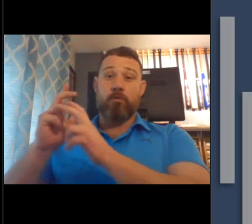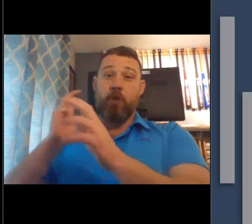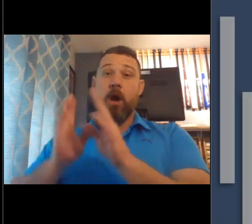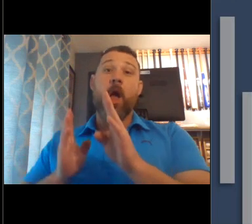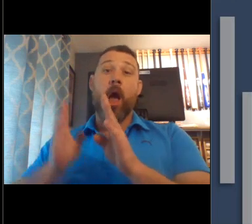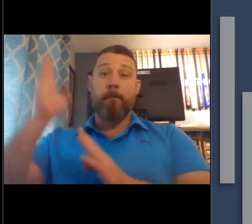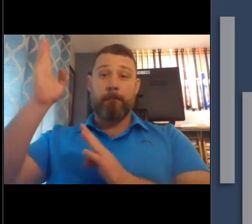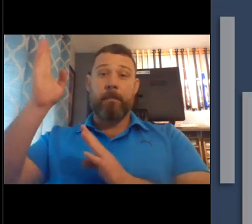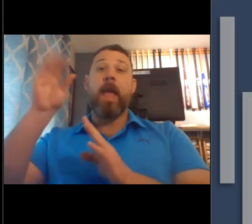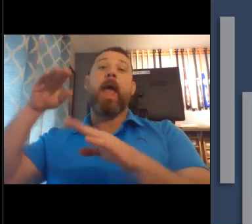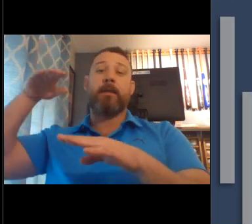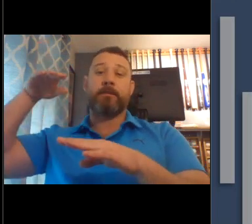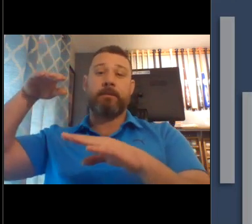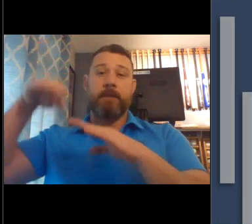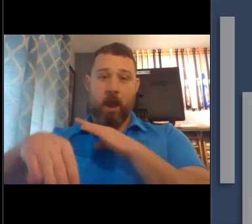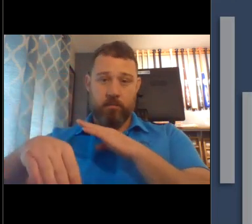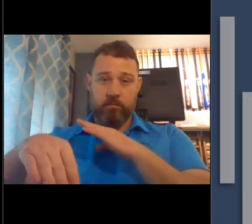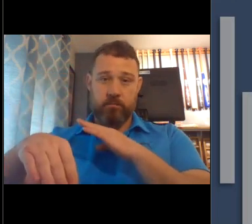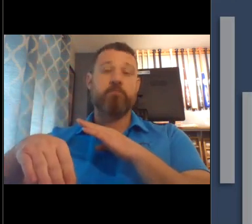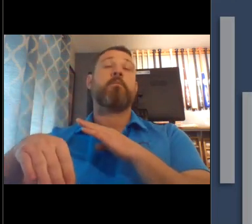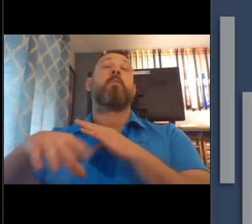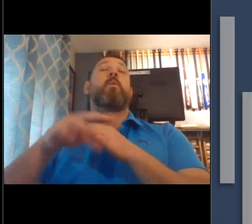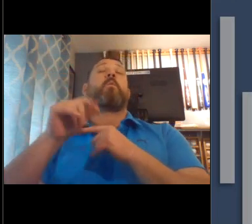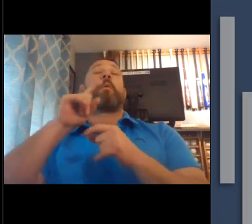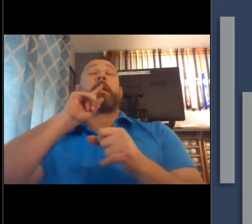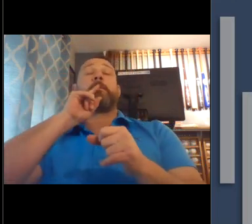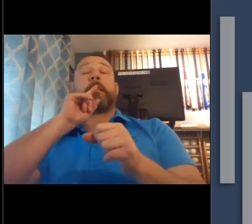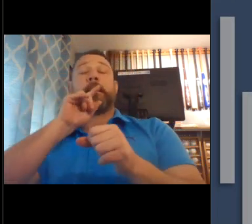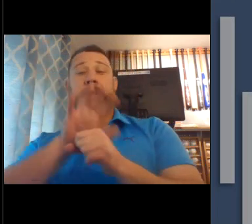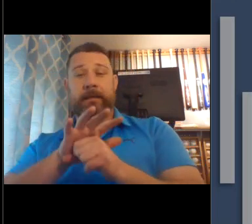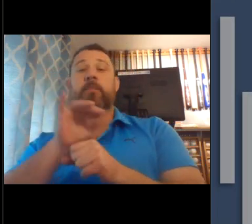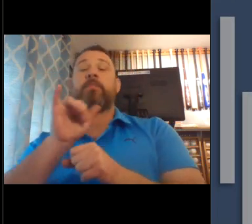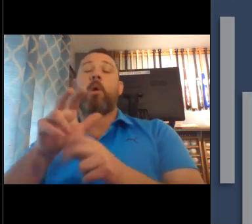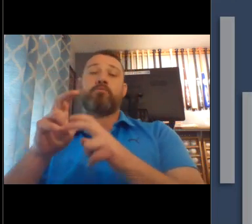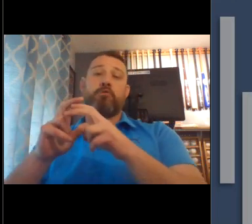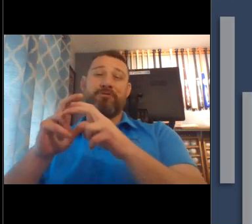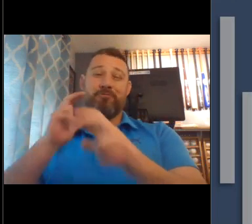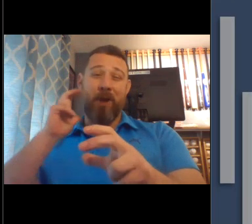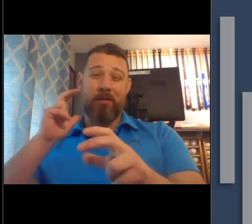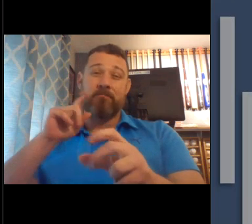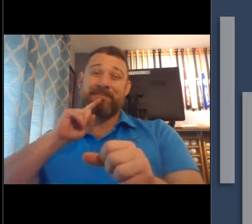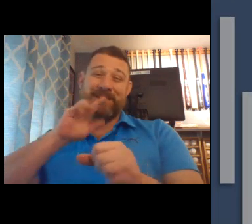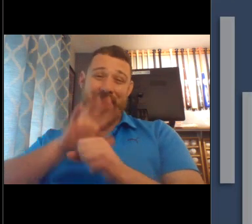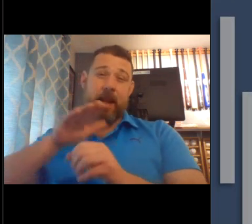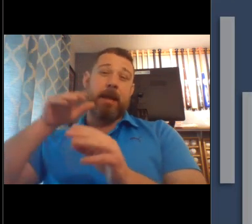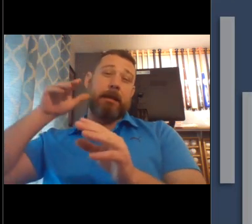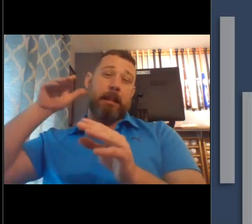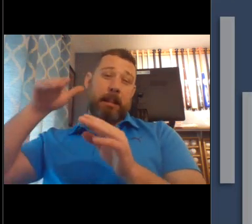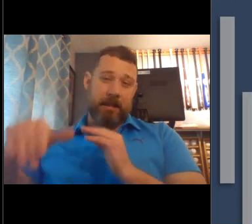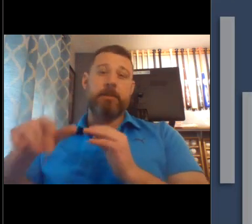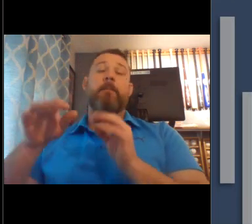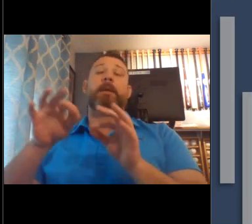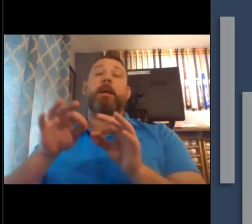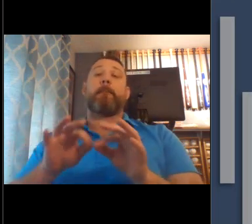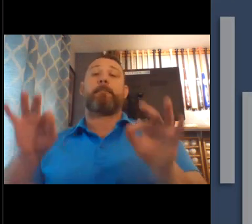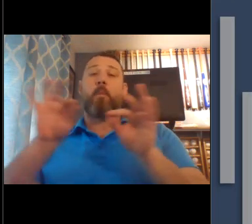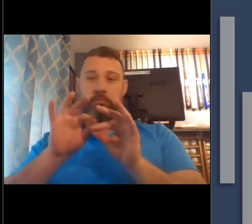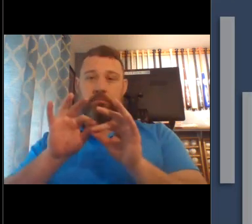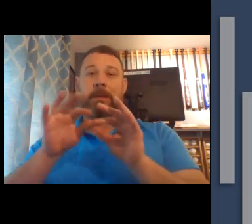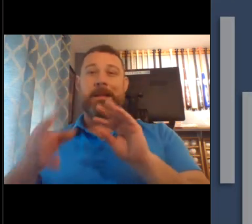downhill. And we believe that dedicated truck lanes can be an important addition to the network from a